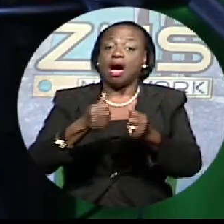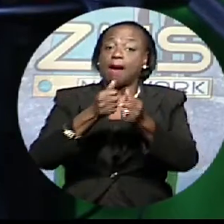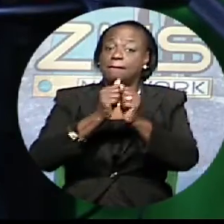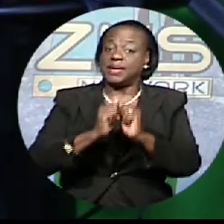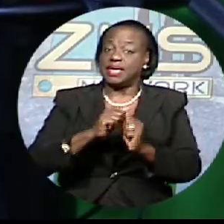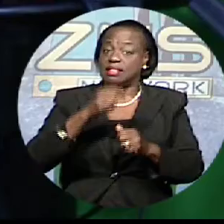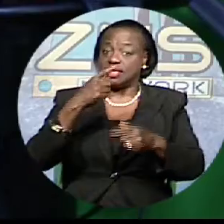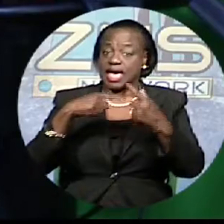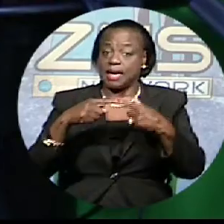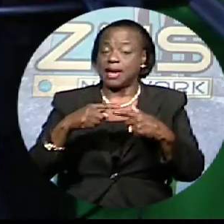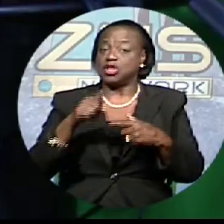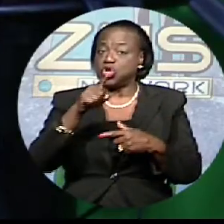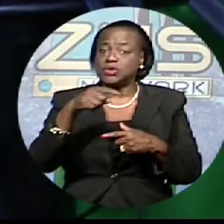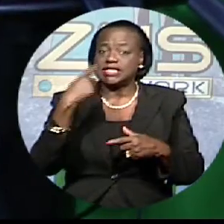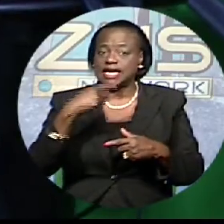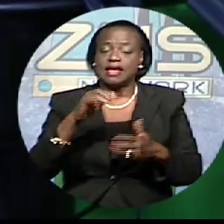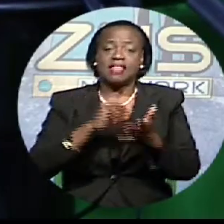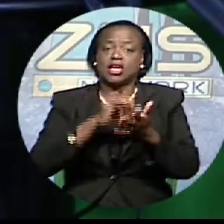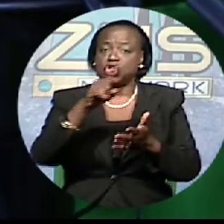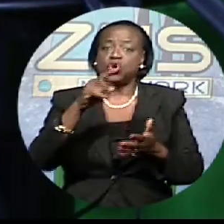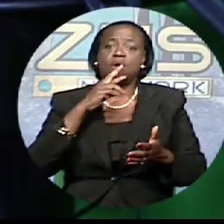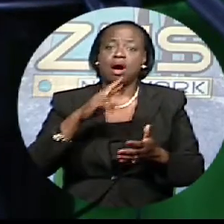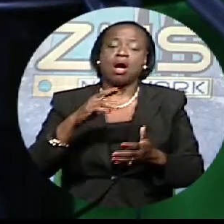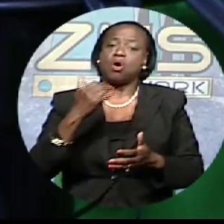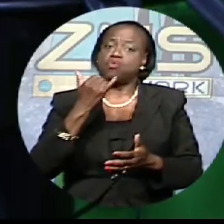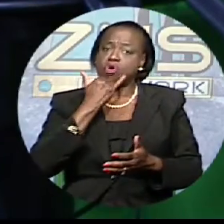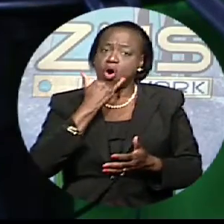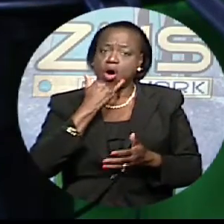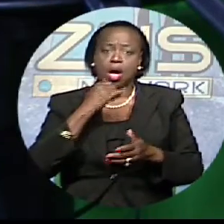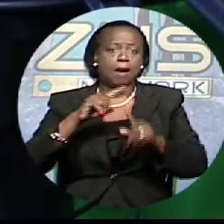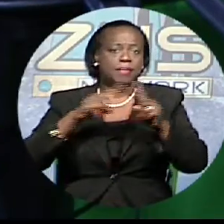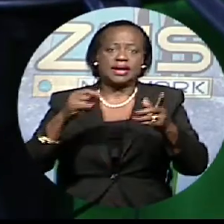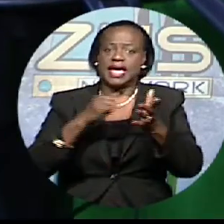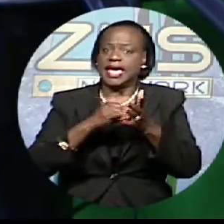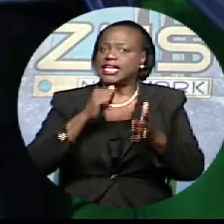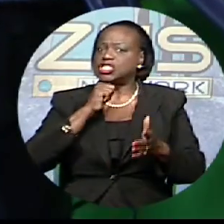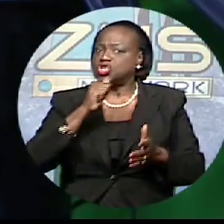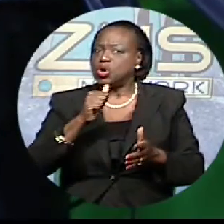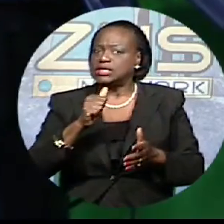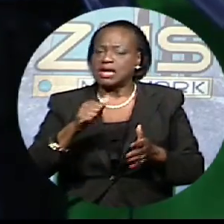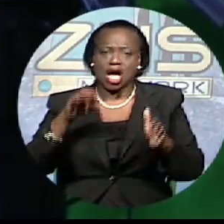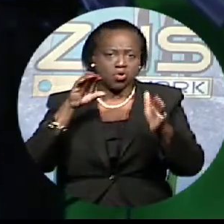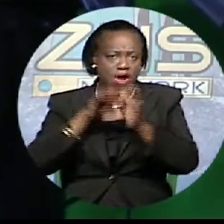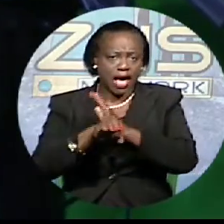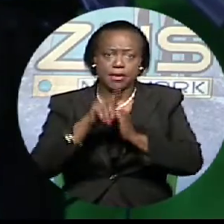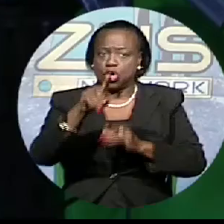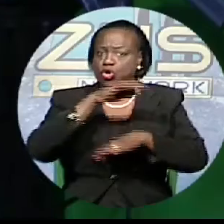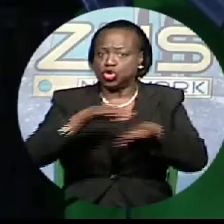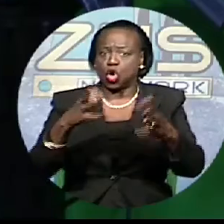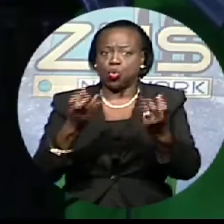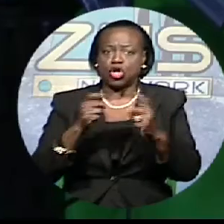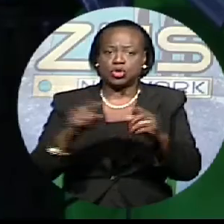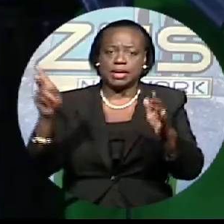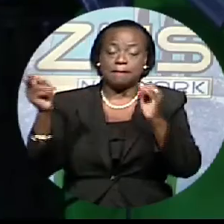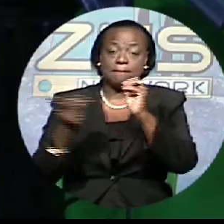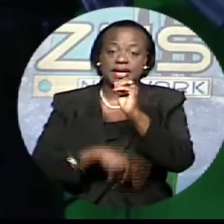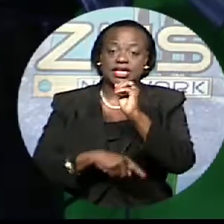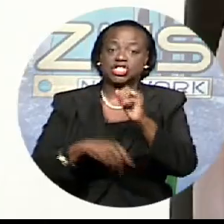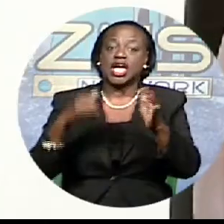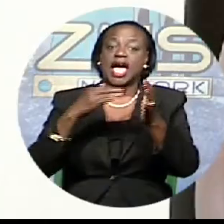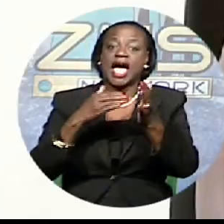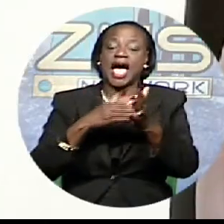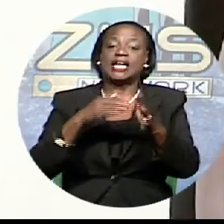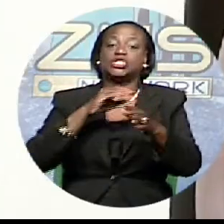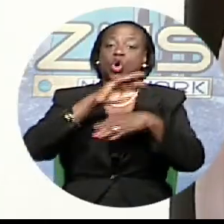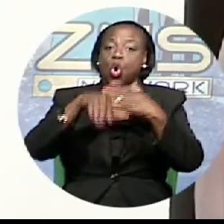admitting that you're wrong and saying, but it wasn't a crime, but you're still going to appeal and you don't want to be punished at all, that to me is